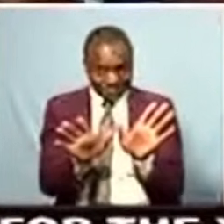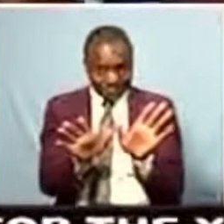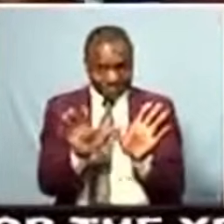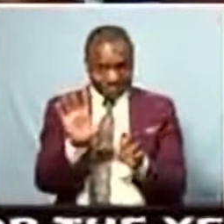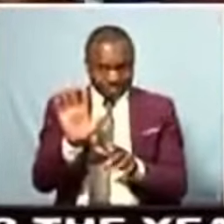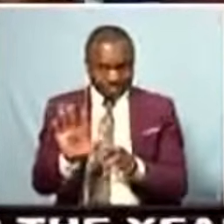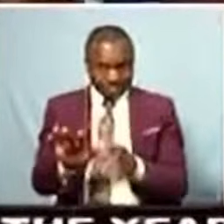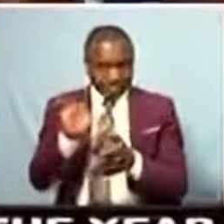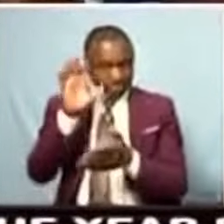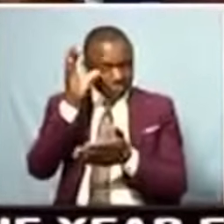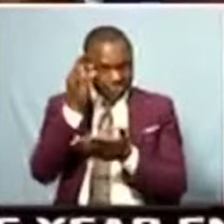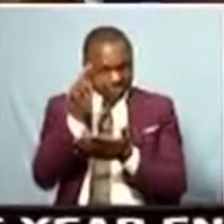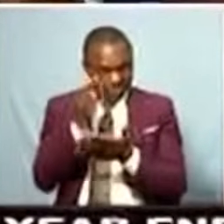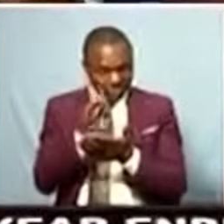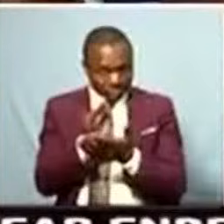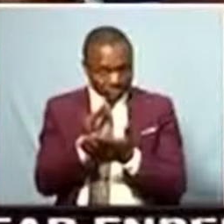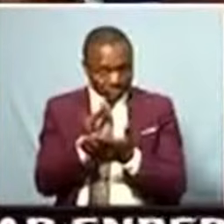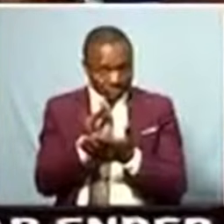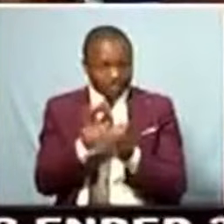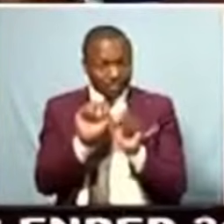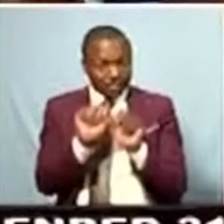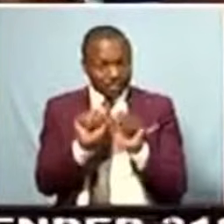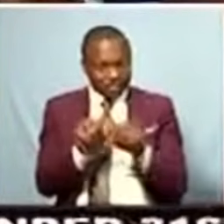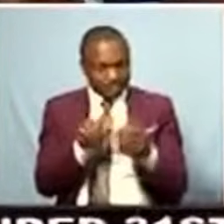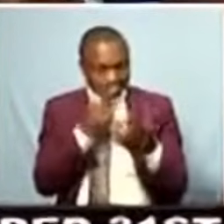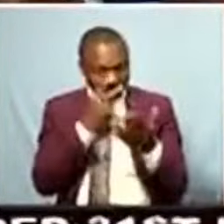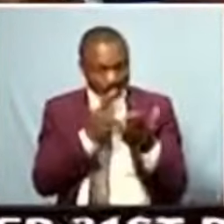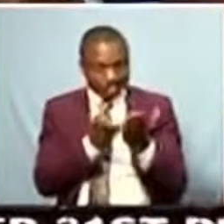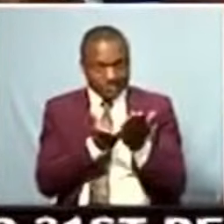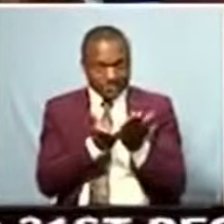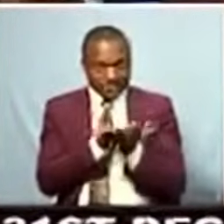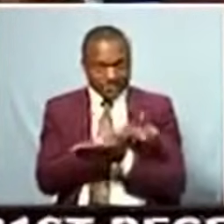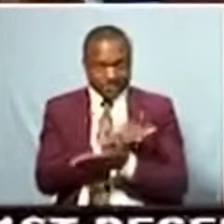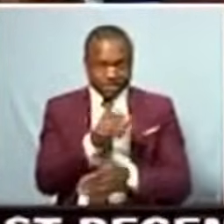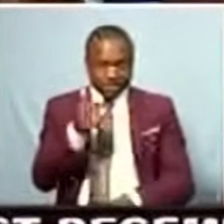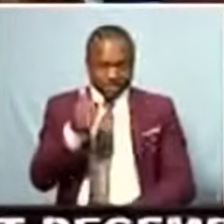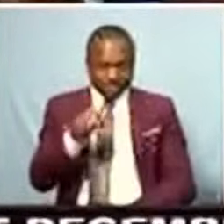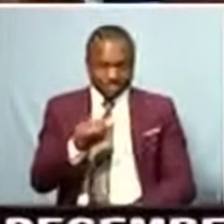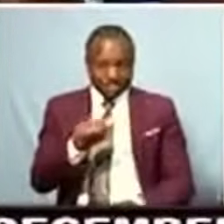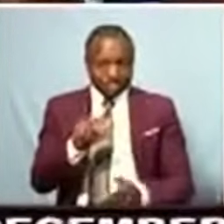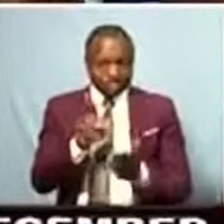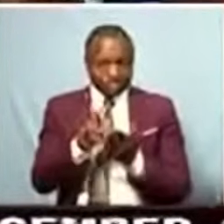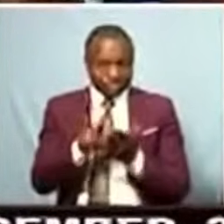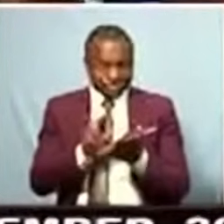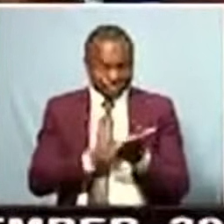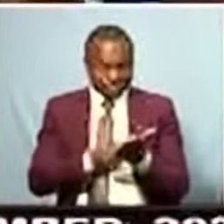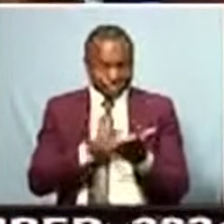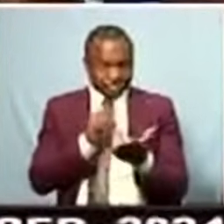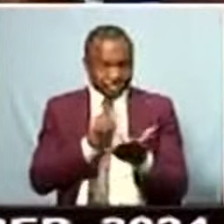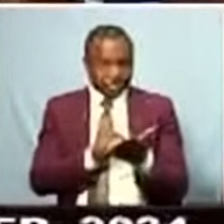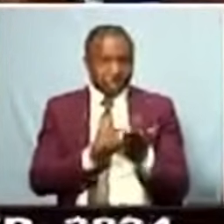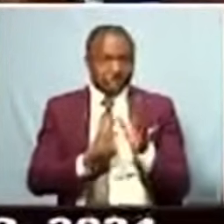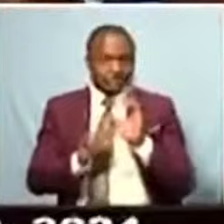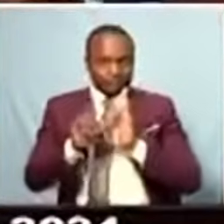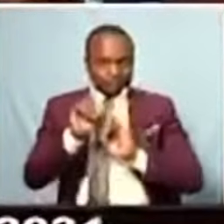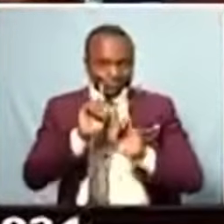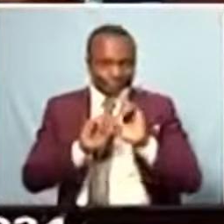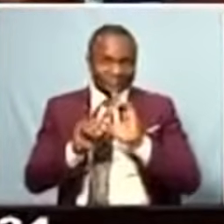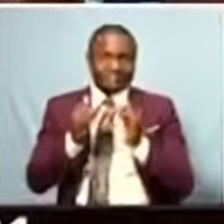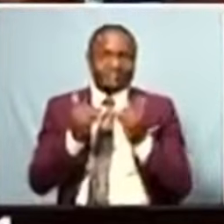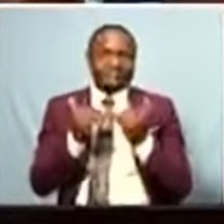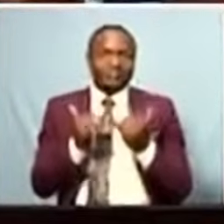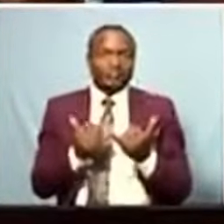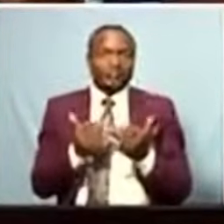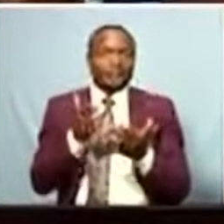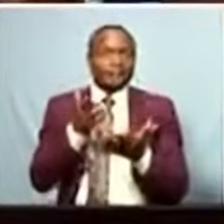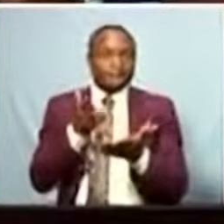Permanent Secretary, I'll refer you to page 10 of the document which we are considering right now. And I think